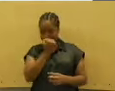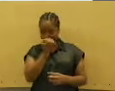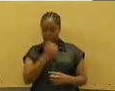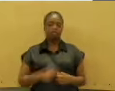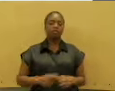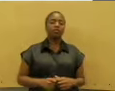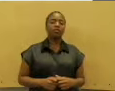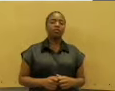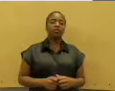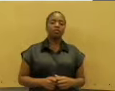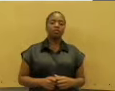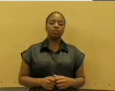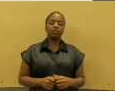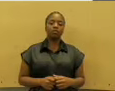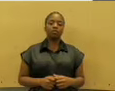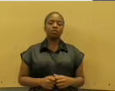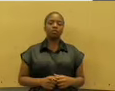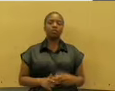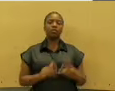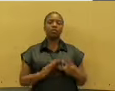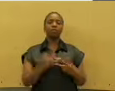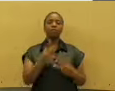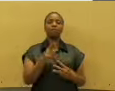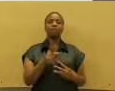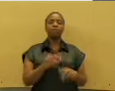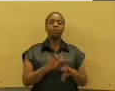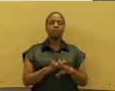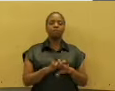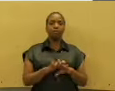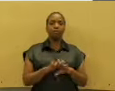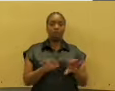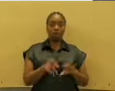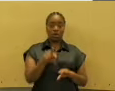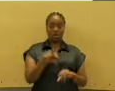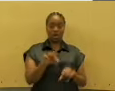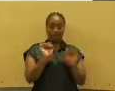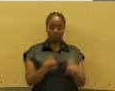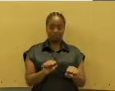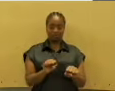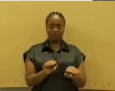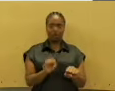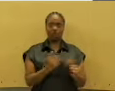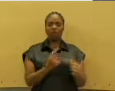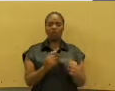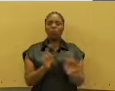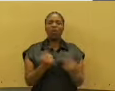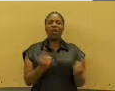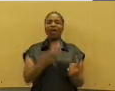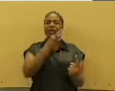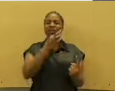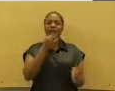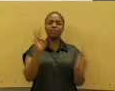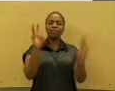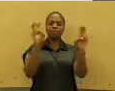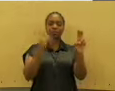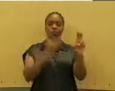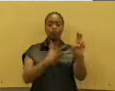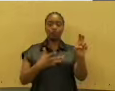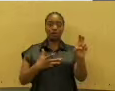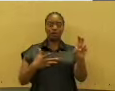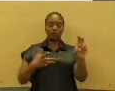So as the outcome of the barometer is not to actively condemn an institution, one cannot make statements of whether gender